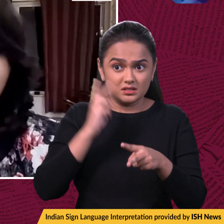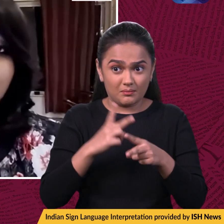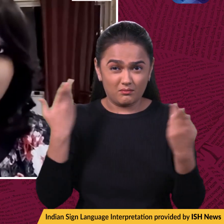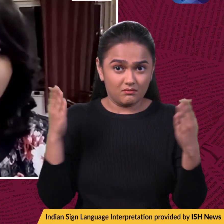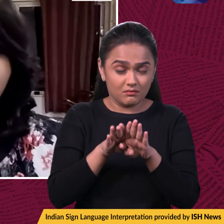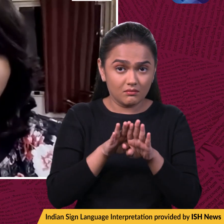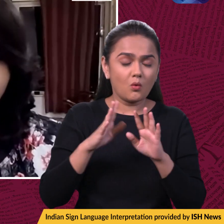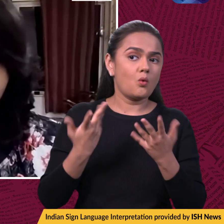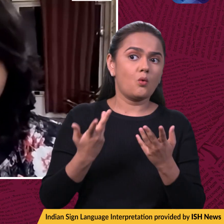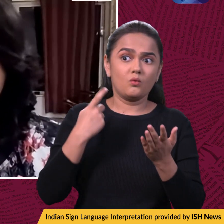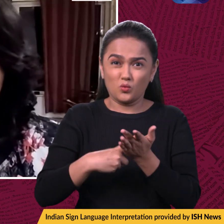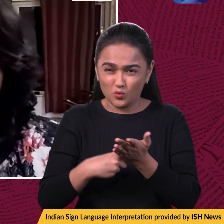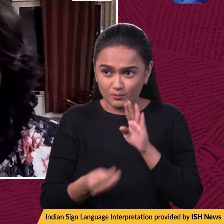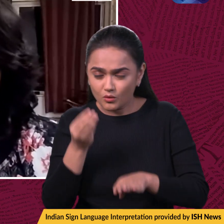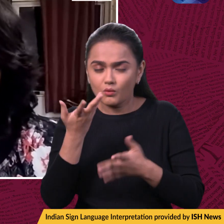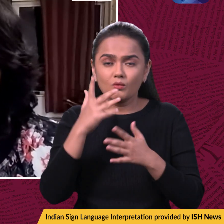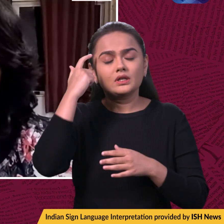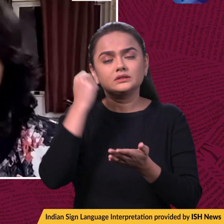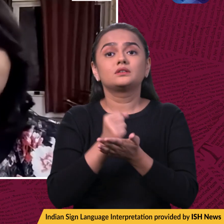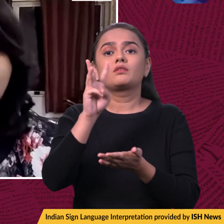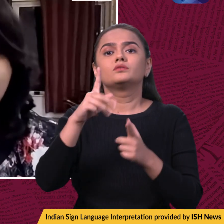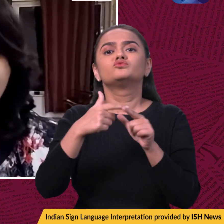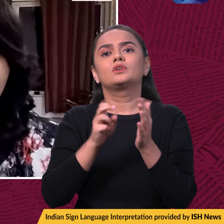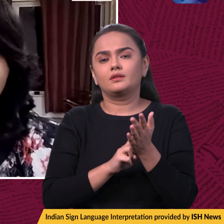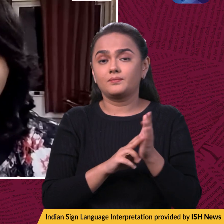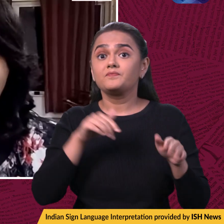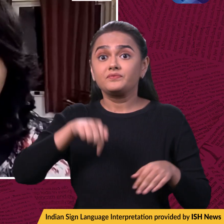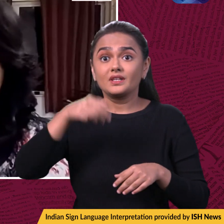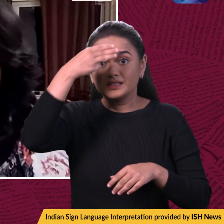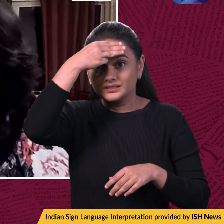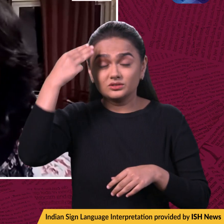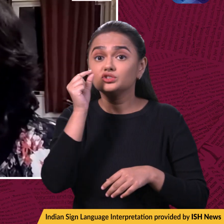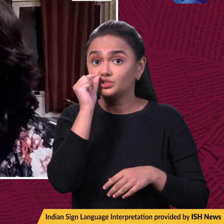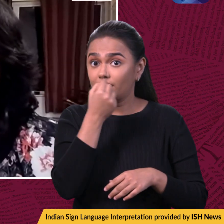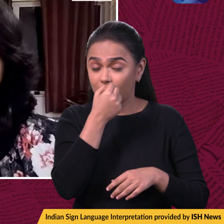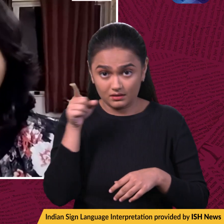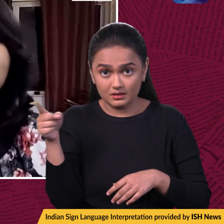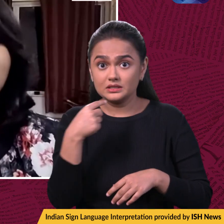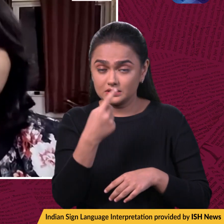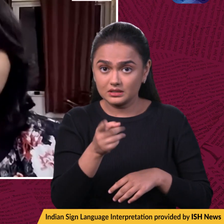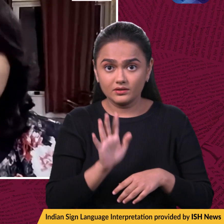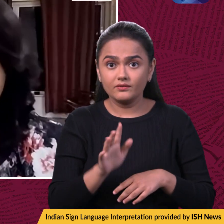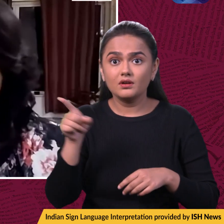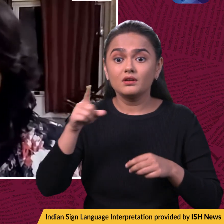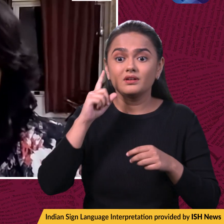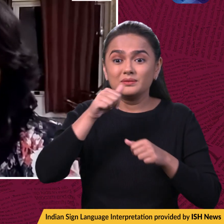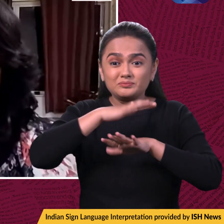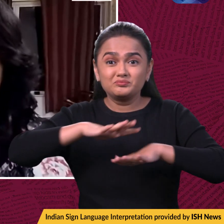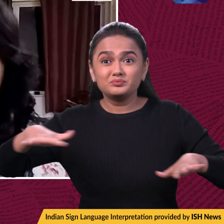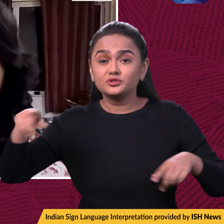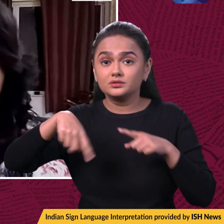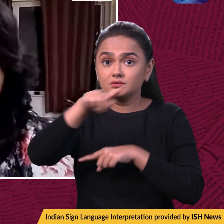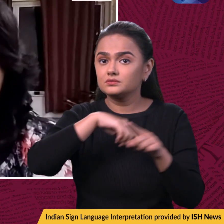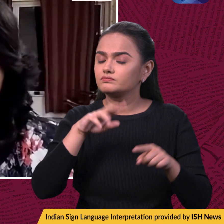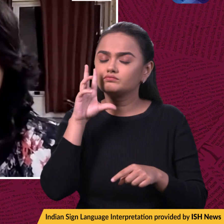the state needs further restrictions. Chennai has also come up with a number of restrictions. For instance, Chennai's beaches will